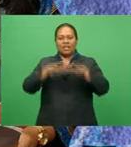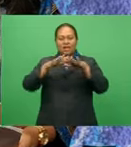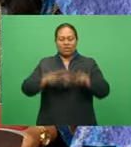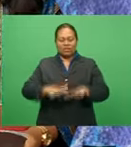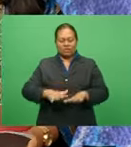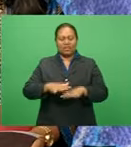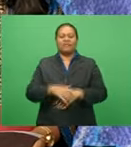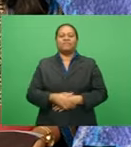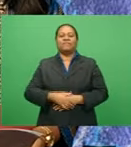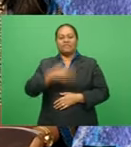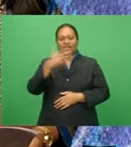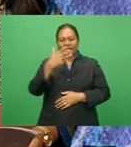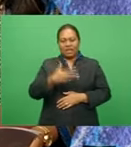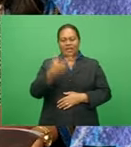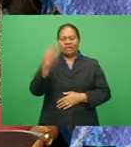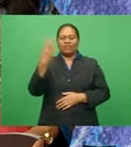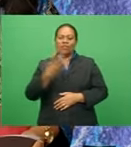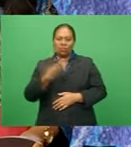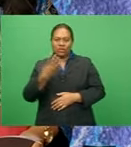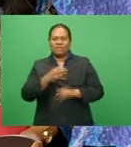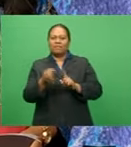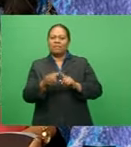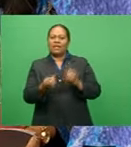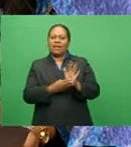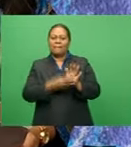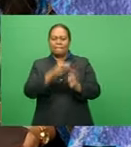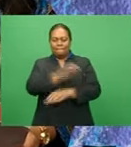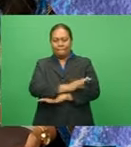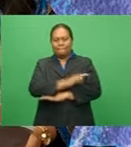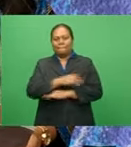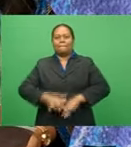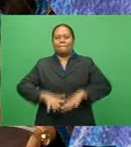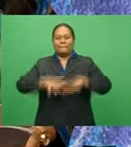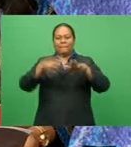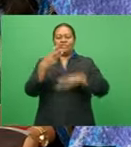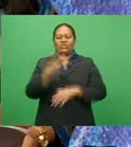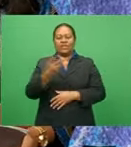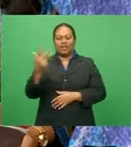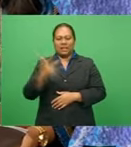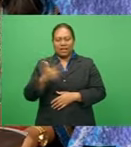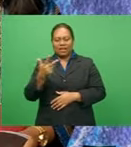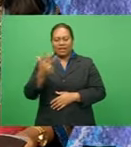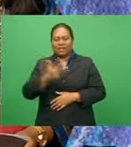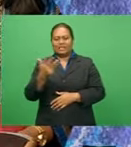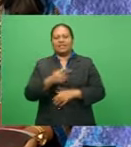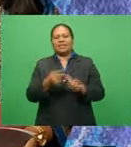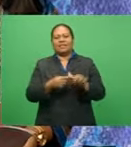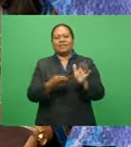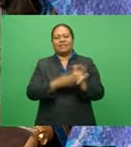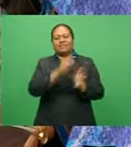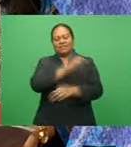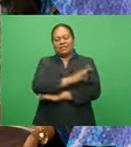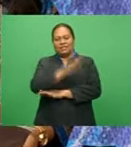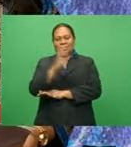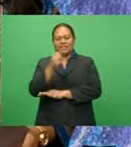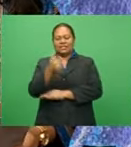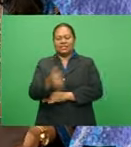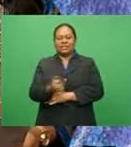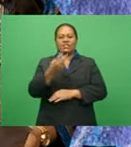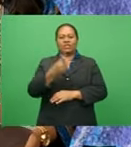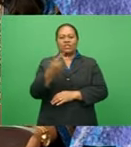low tide at 9:14 p.m. with high tide at 3:19 a.m. Sunrise at 6:22.